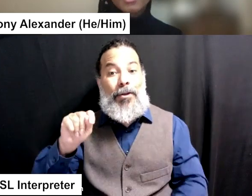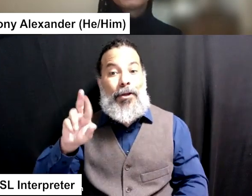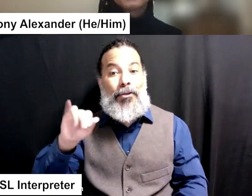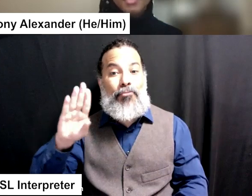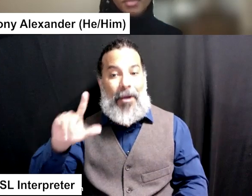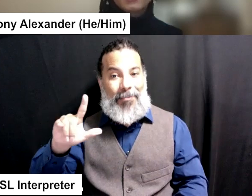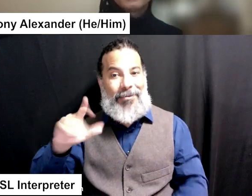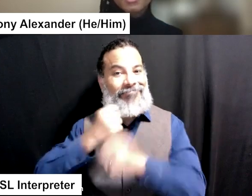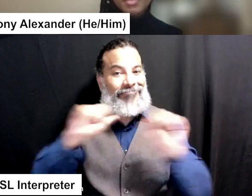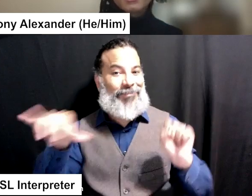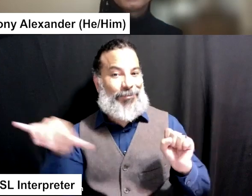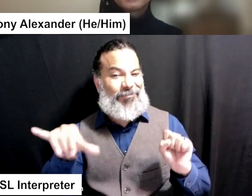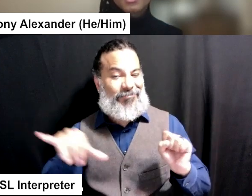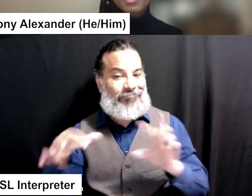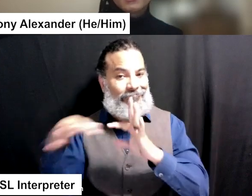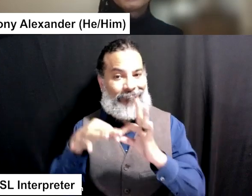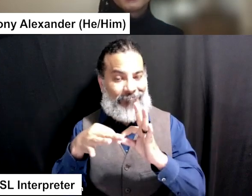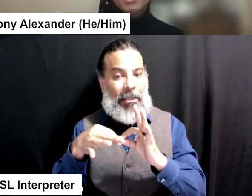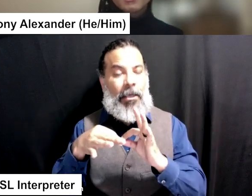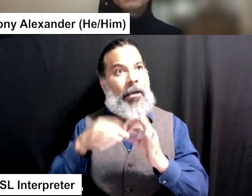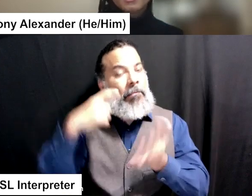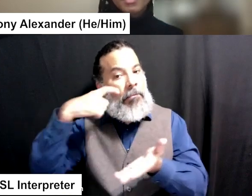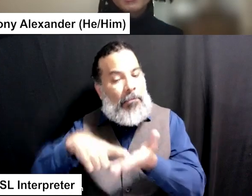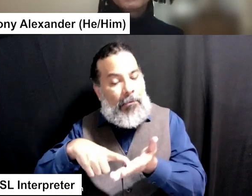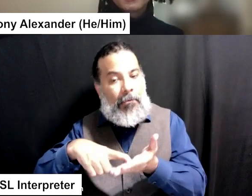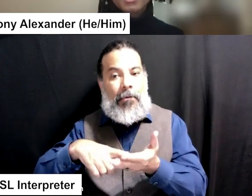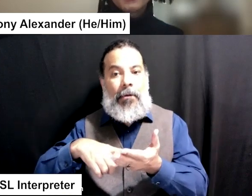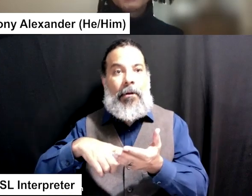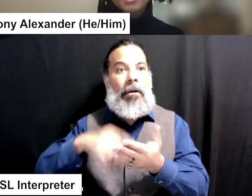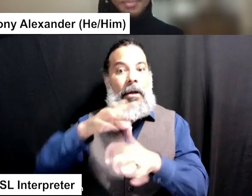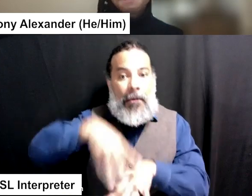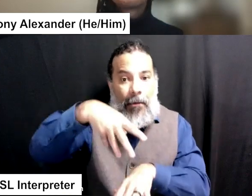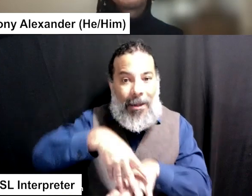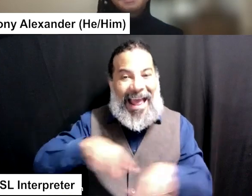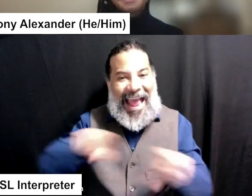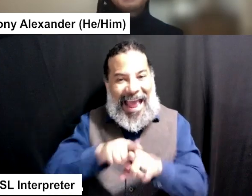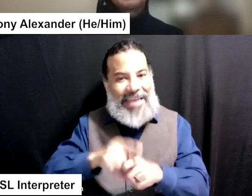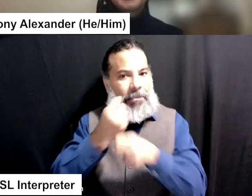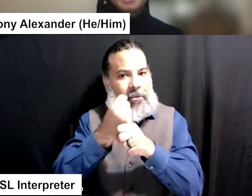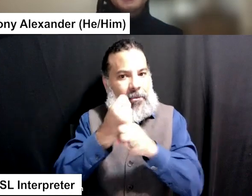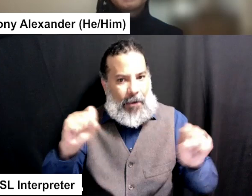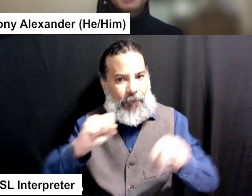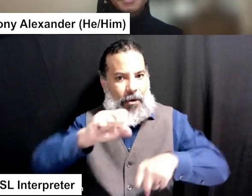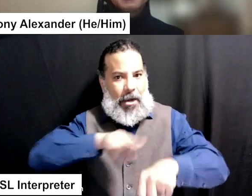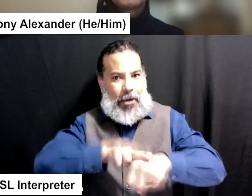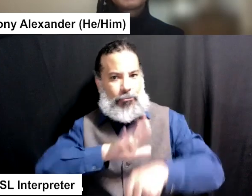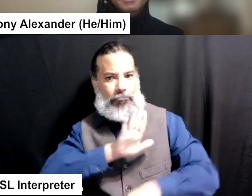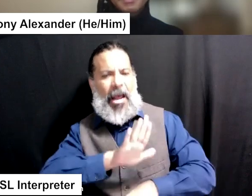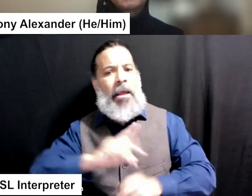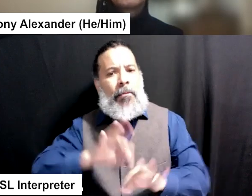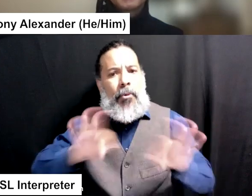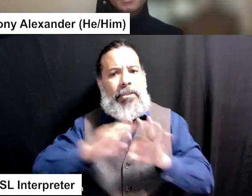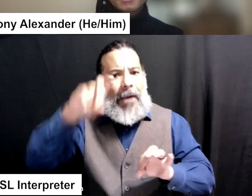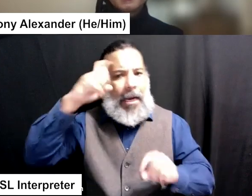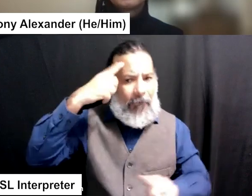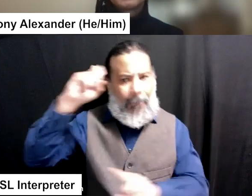and just the recognition of Native American tribal nations as sovereign nations, and the importance of that government-to-government relationship that we